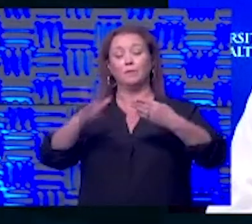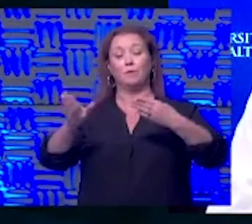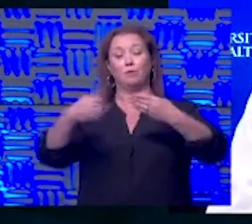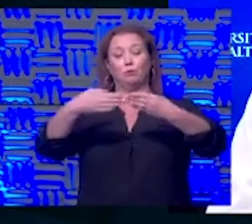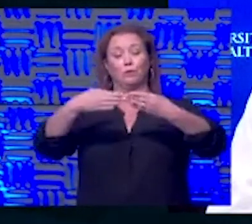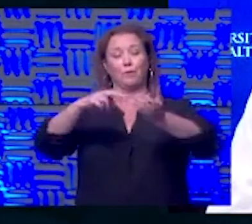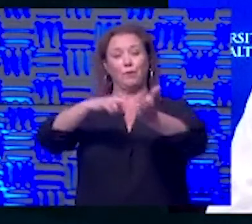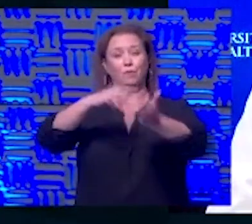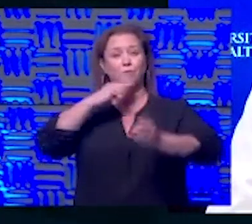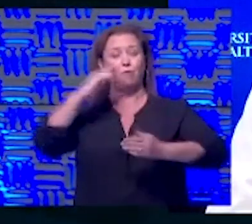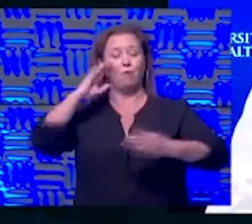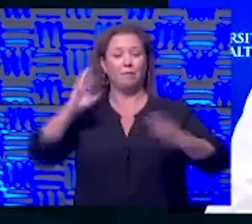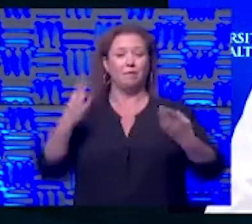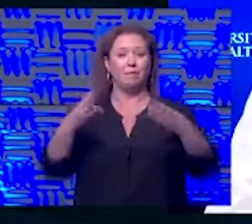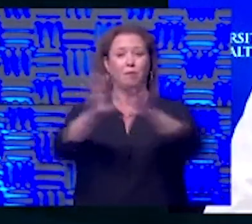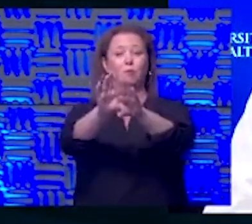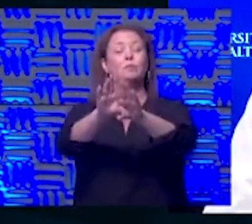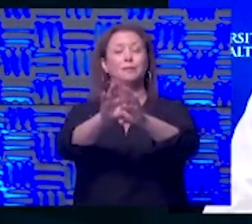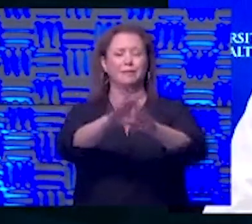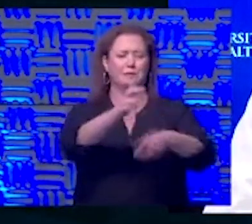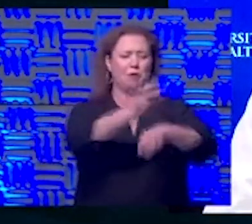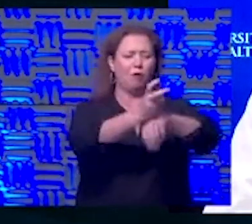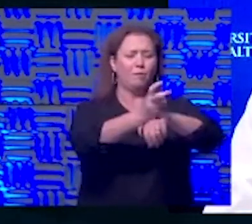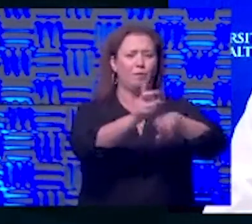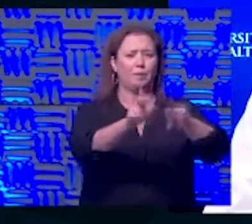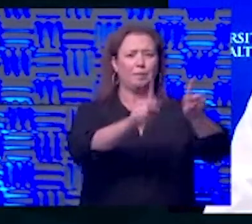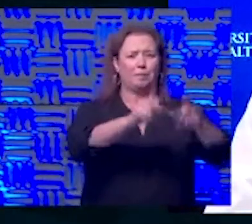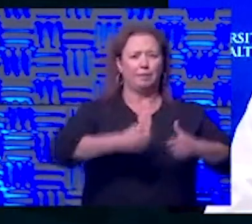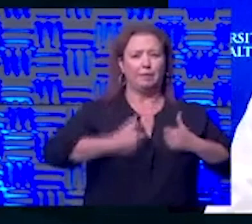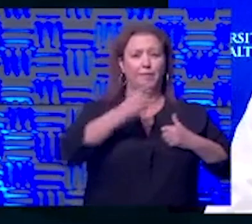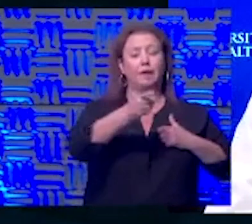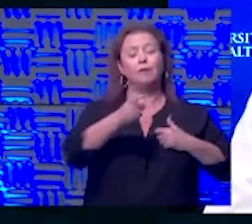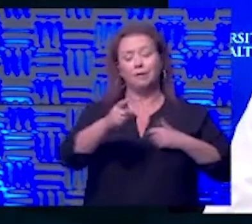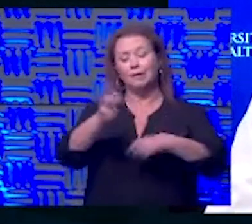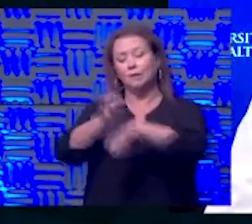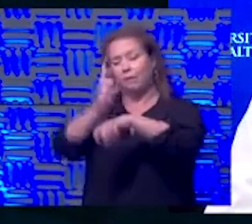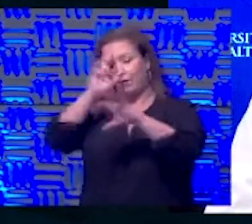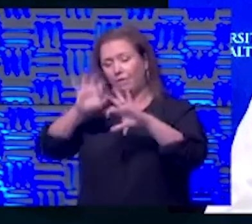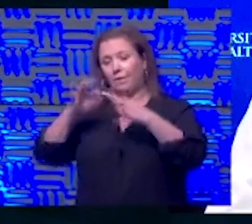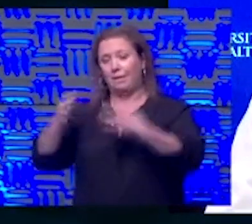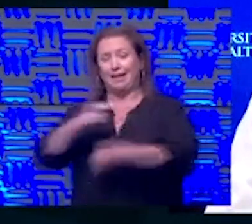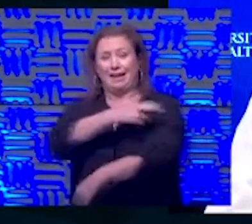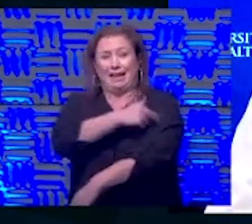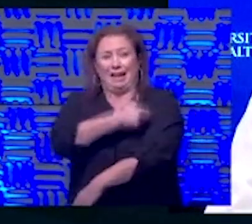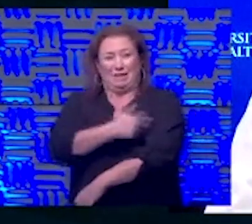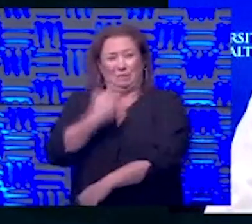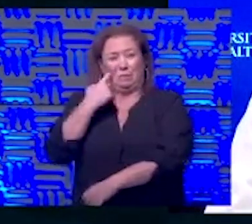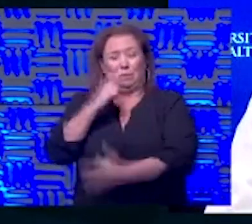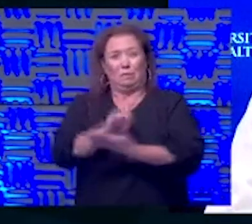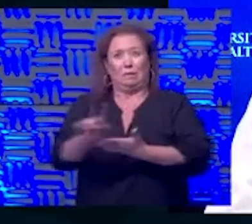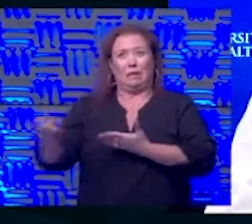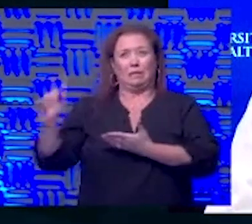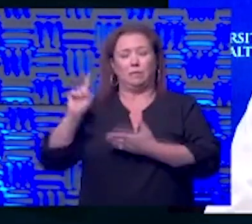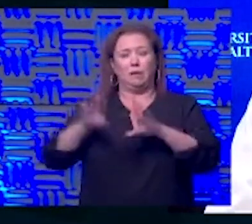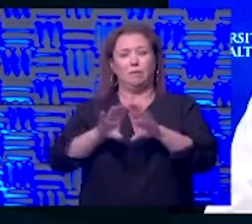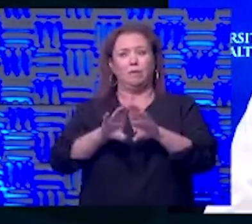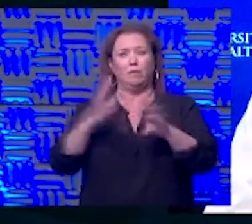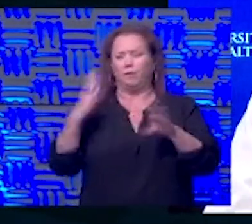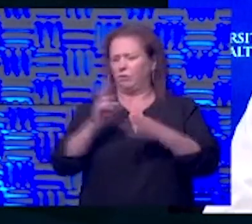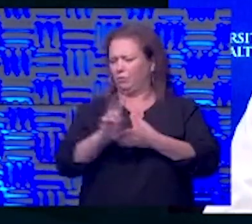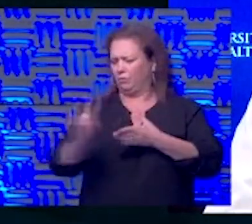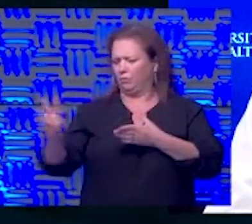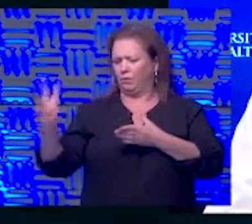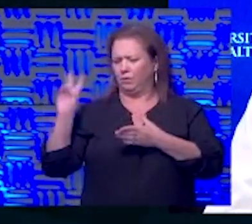are tough, both for the residents and for the families. And you know, the hospital just opened its doors last week, I believe, or maybe it was a